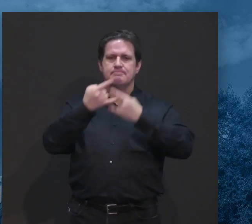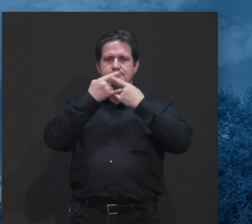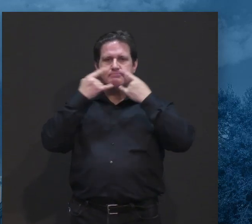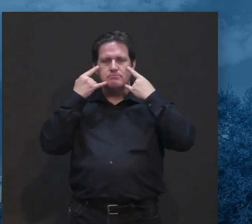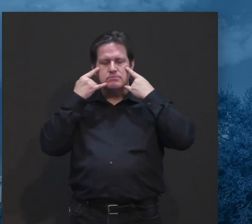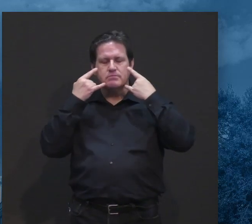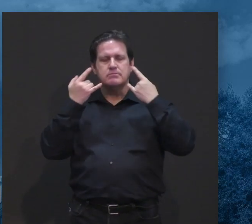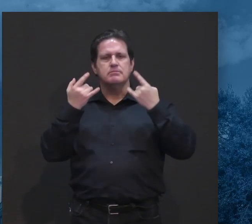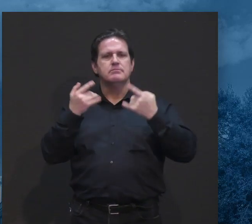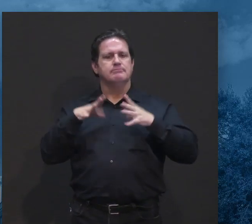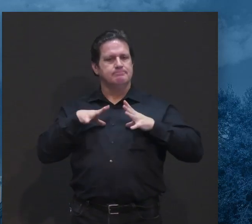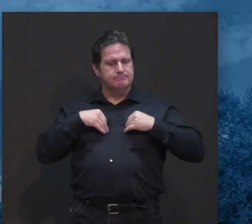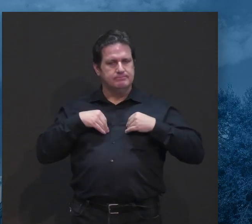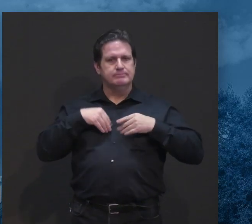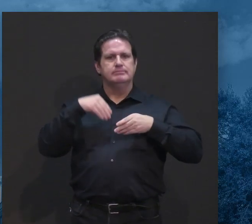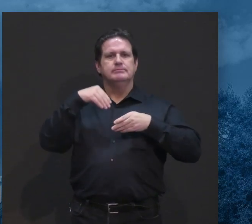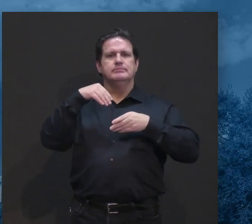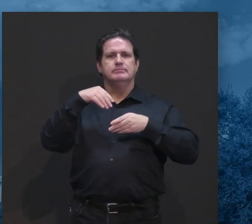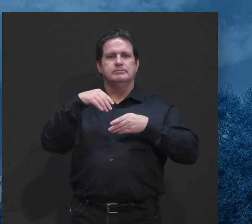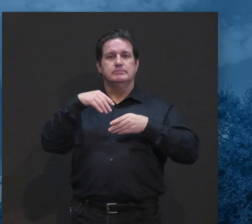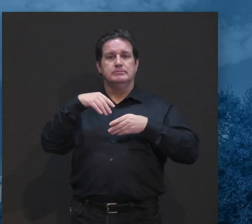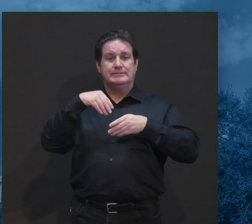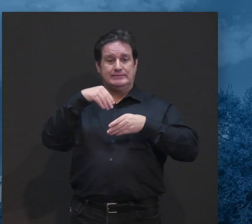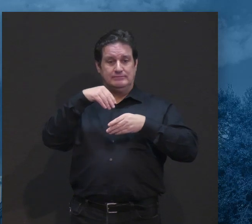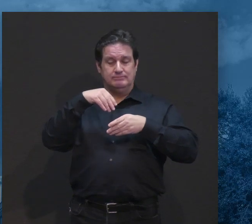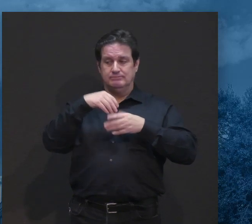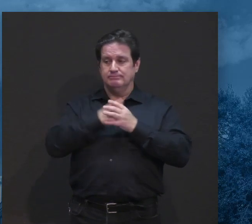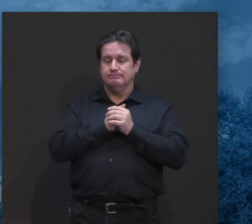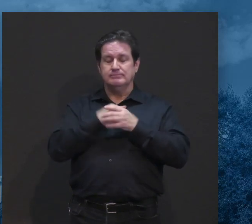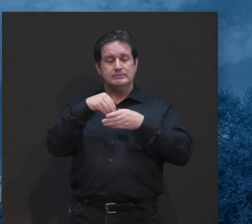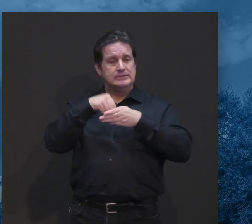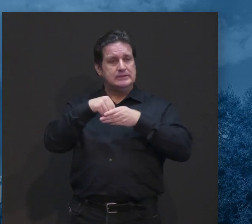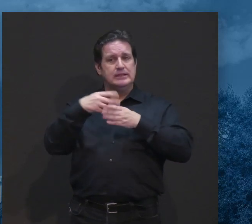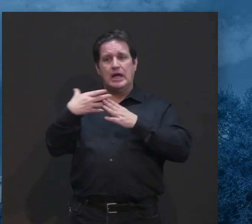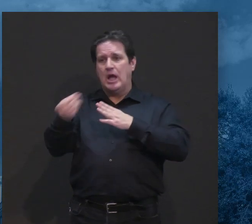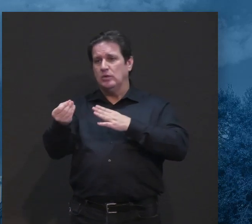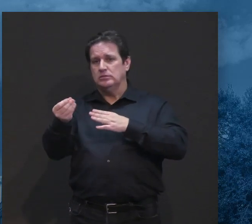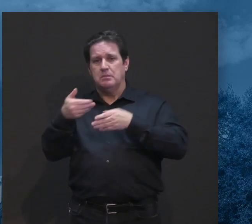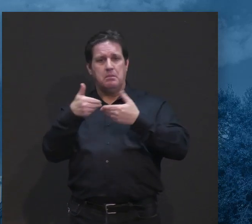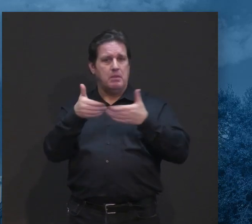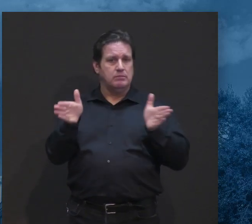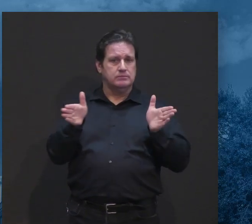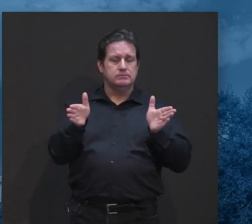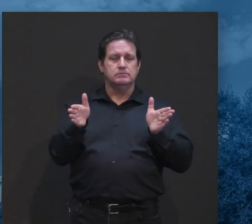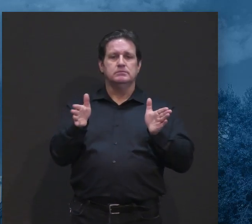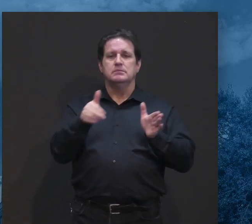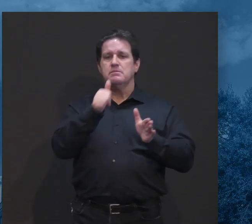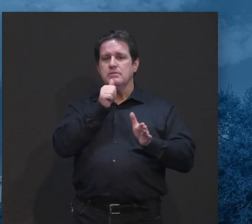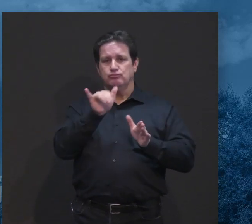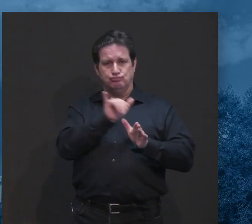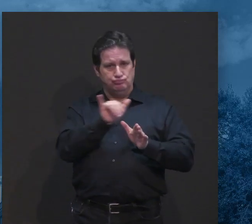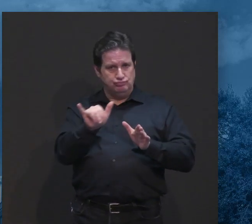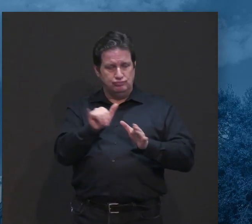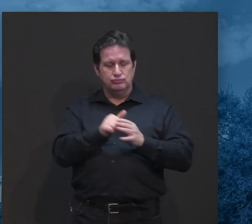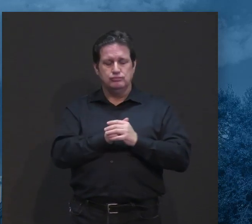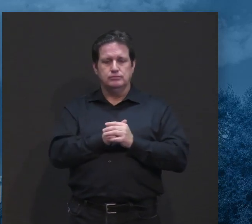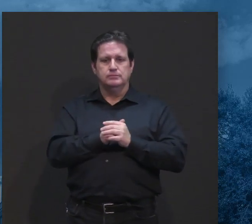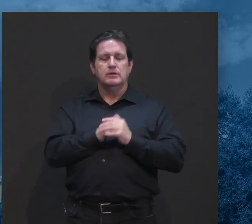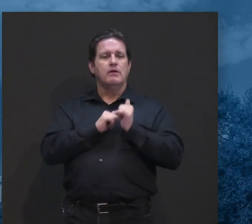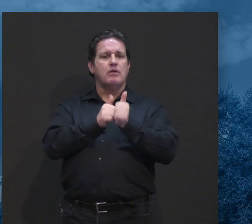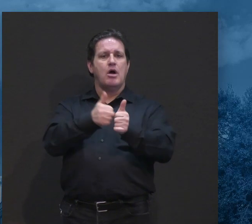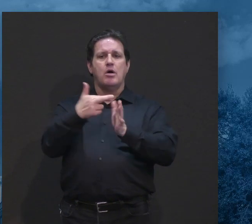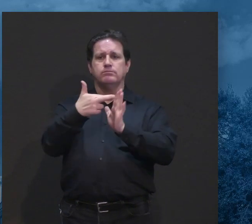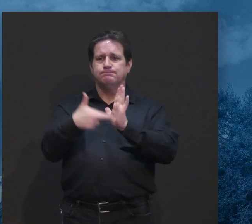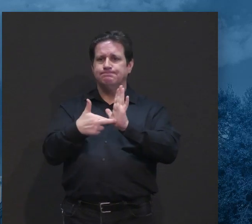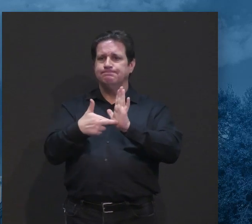masks in person, in public and in private, follow the